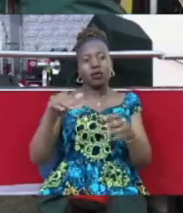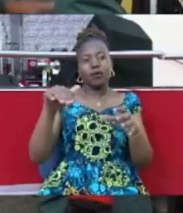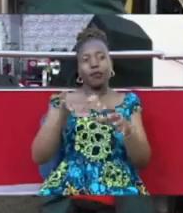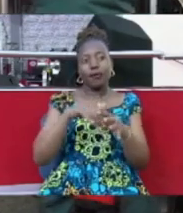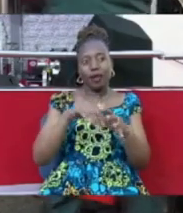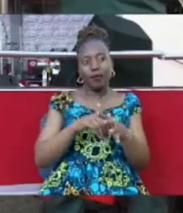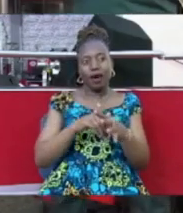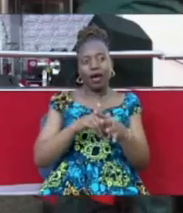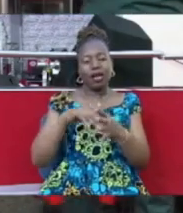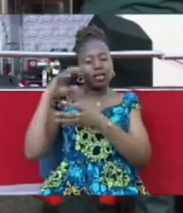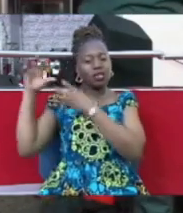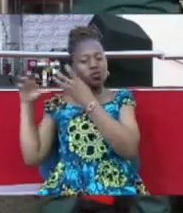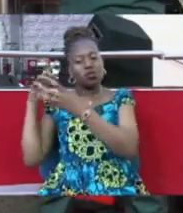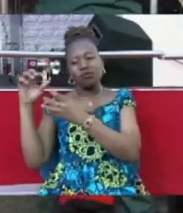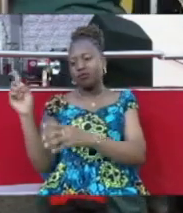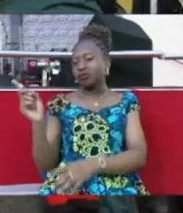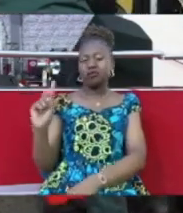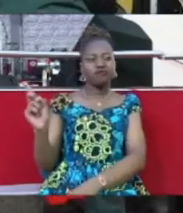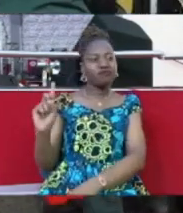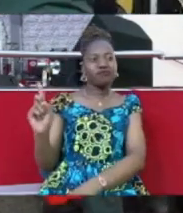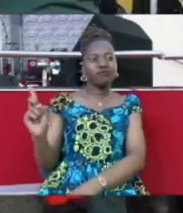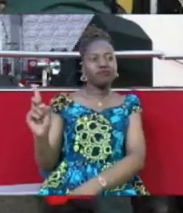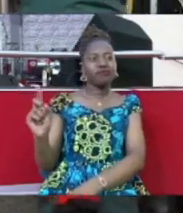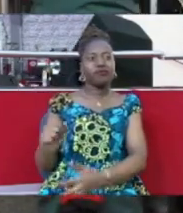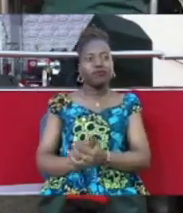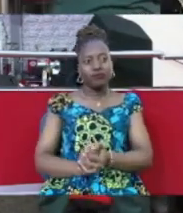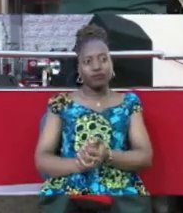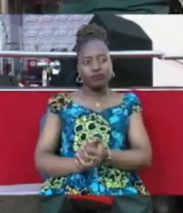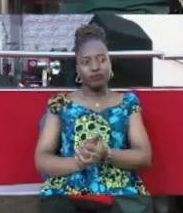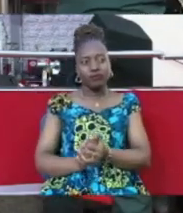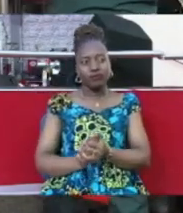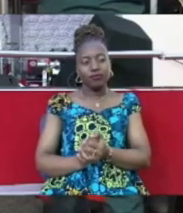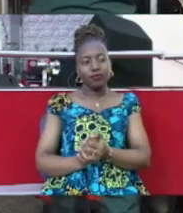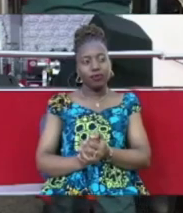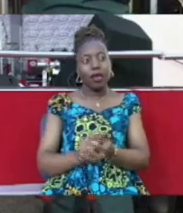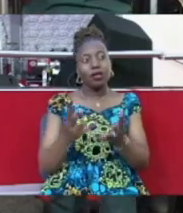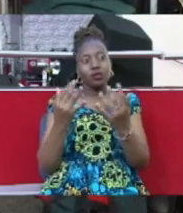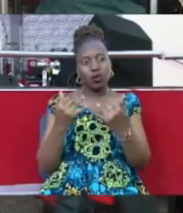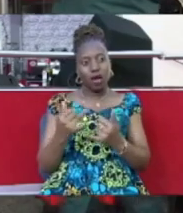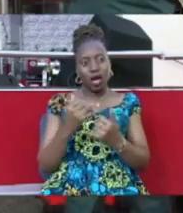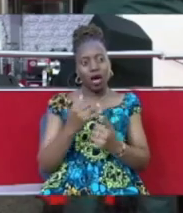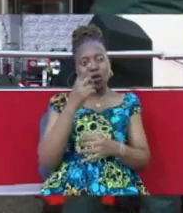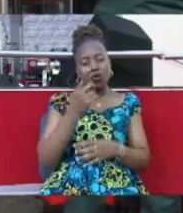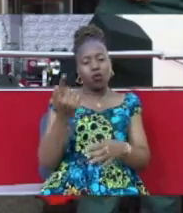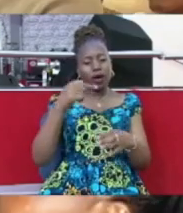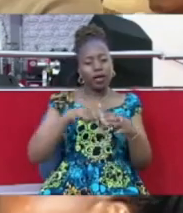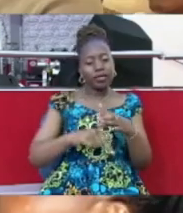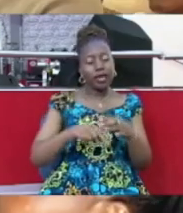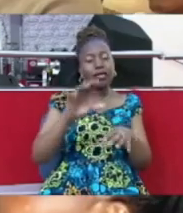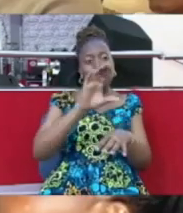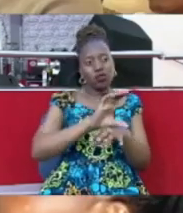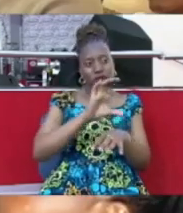worship you in truth. And so you're entering into the house of the